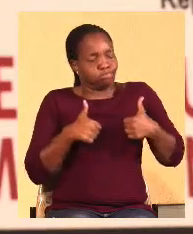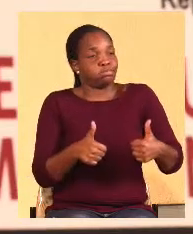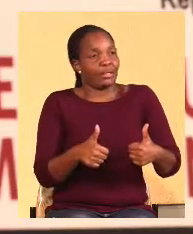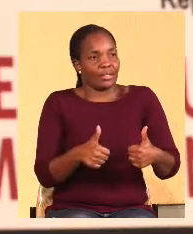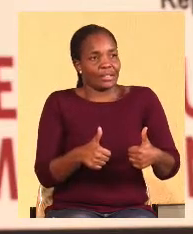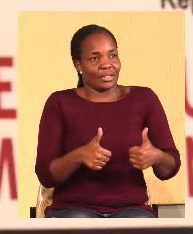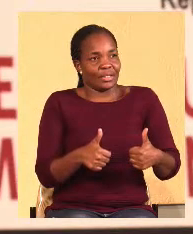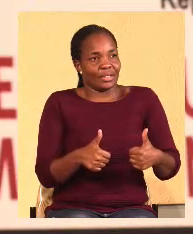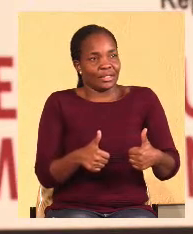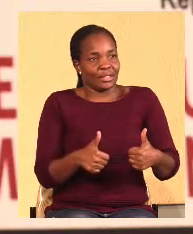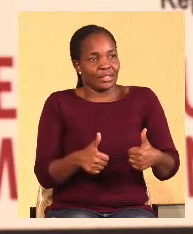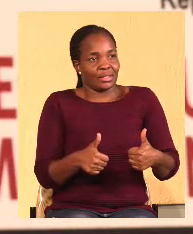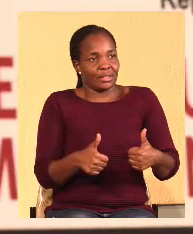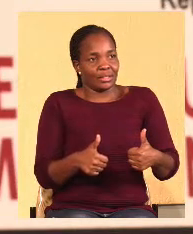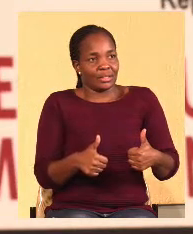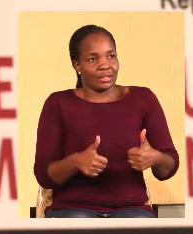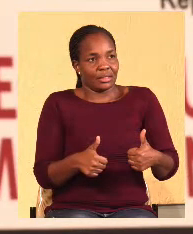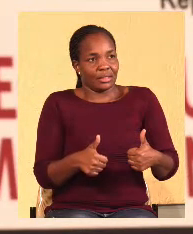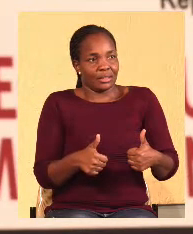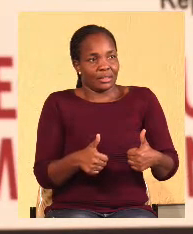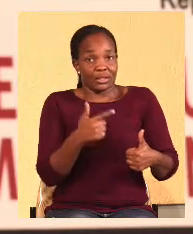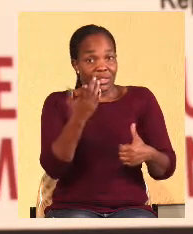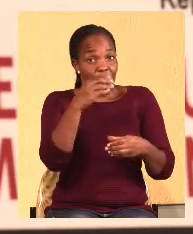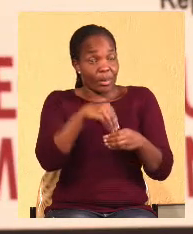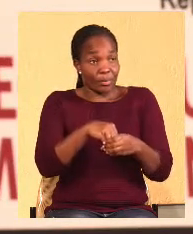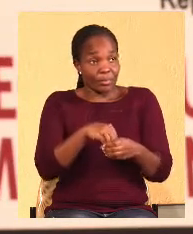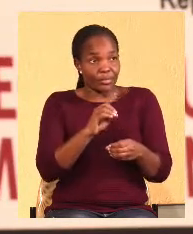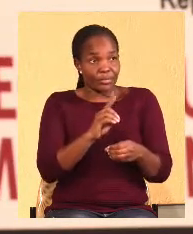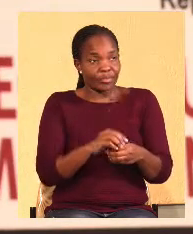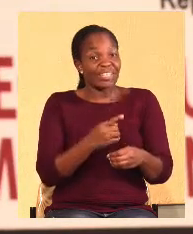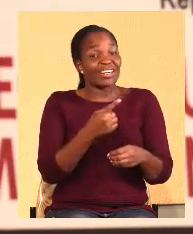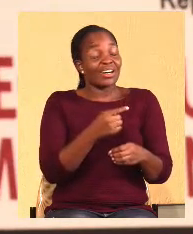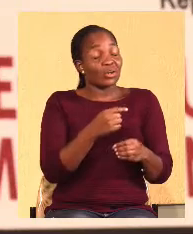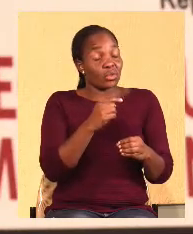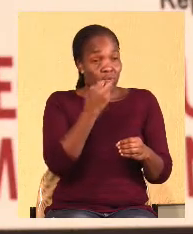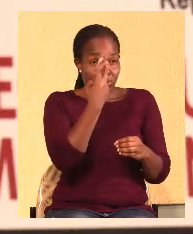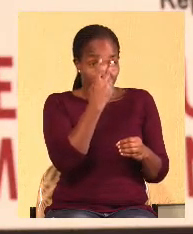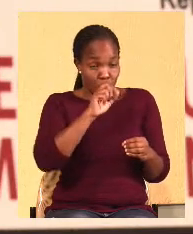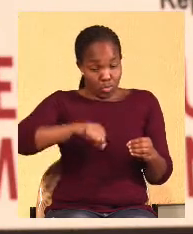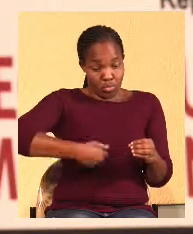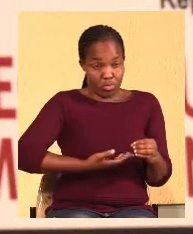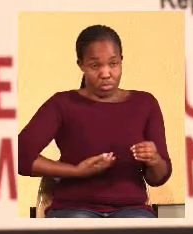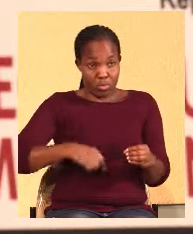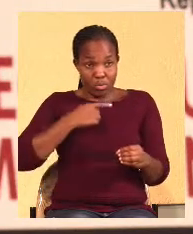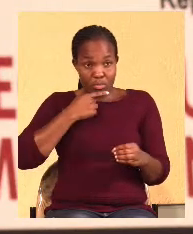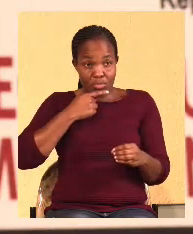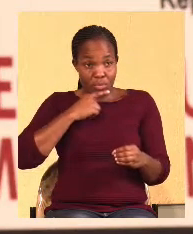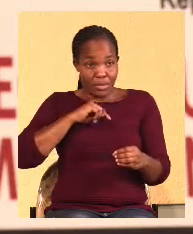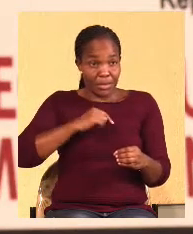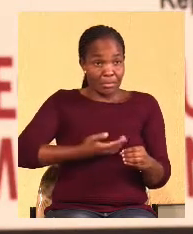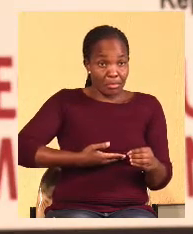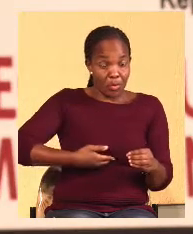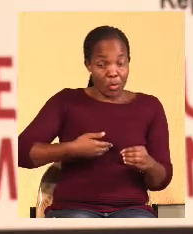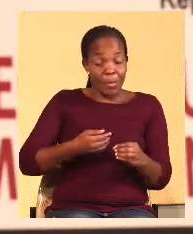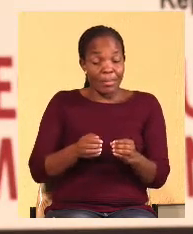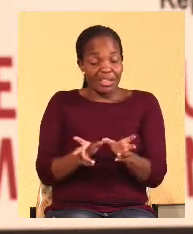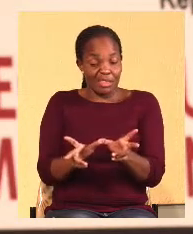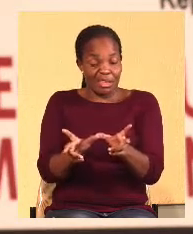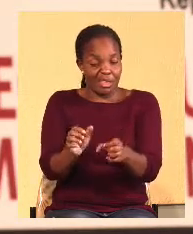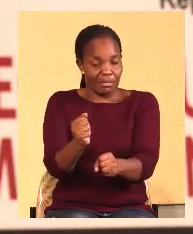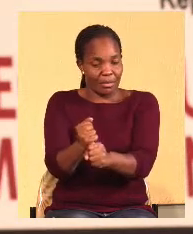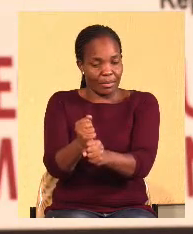not included as yet. Okay. They are still in isolation. We are still monitoring them. The nation will be